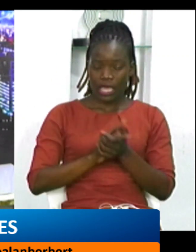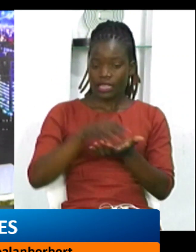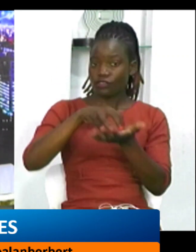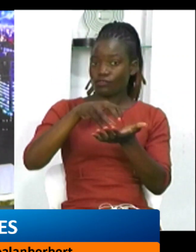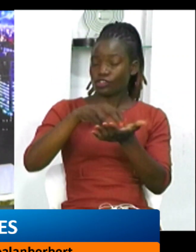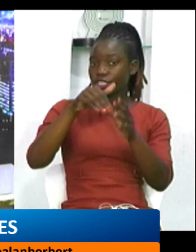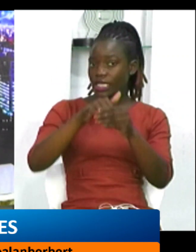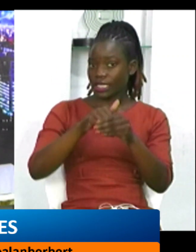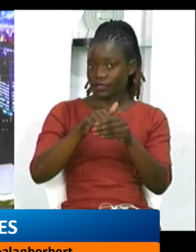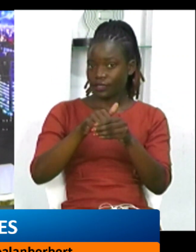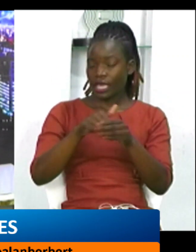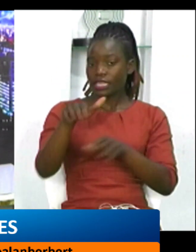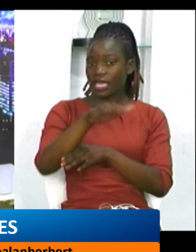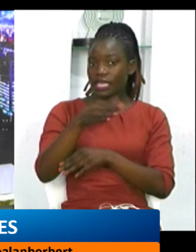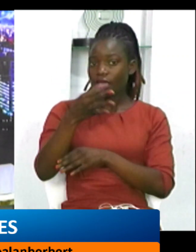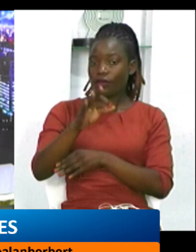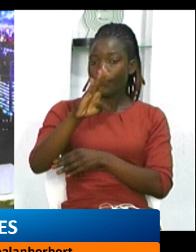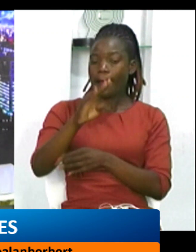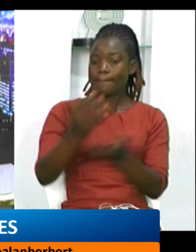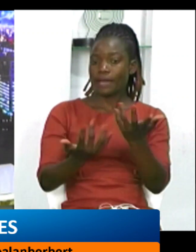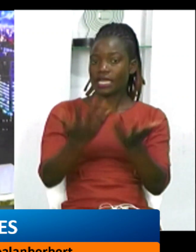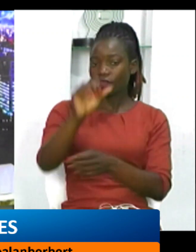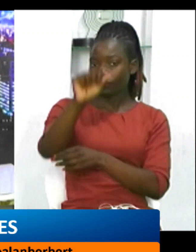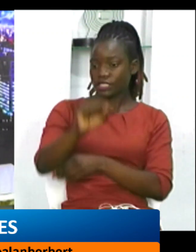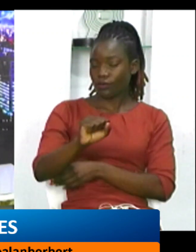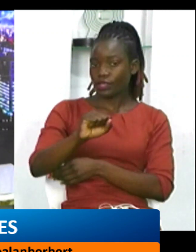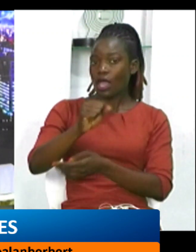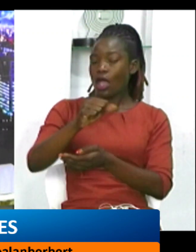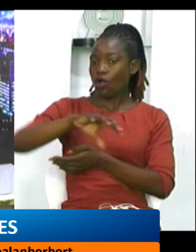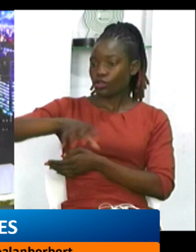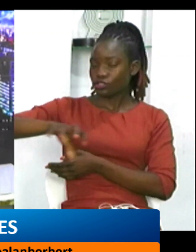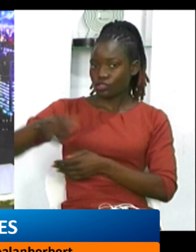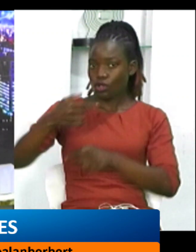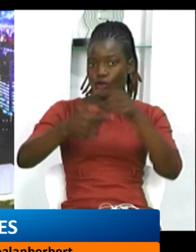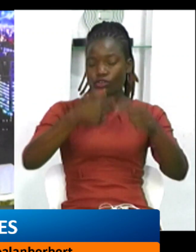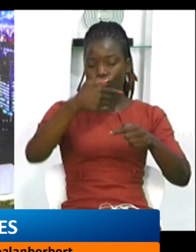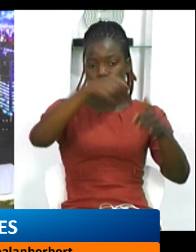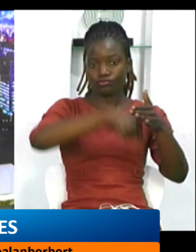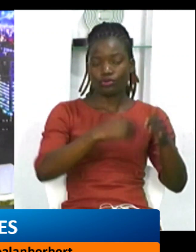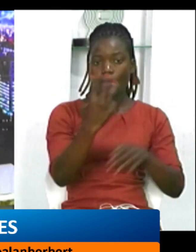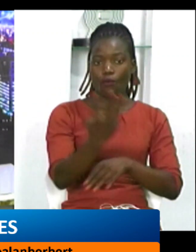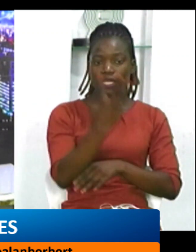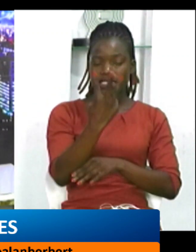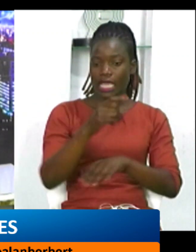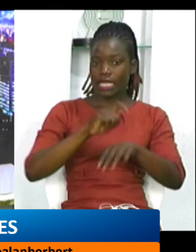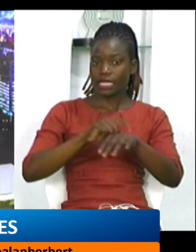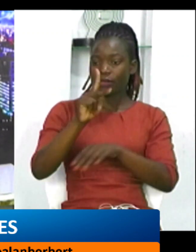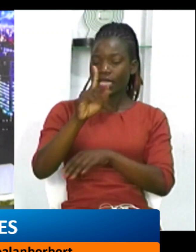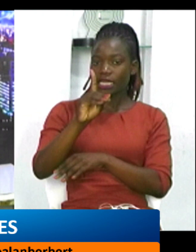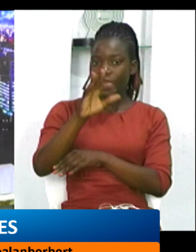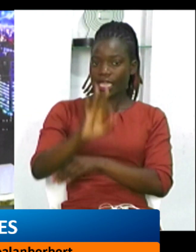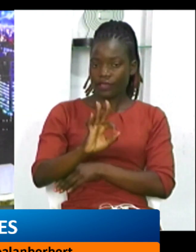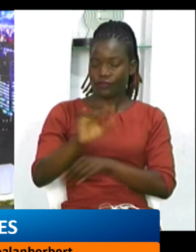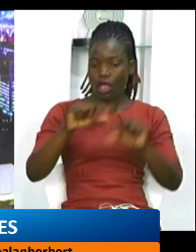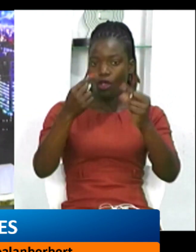situation in the area of Baringo South constituency continued to be tense Wednesday, even as the Kenya Defense Forces